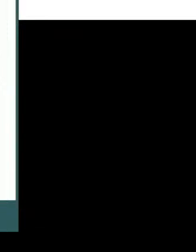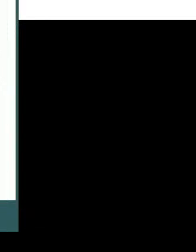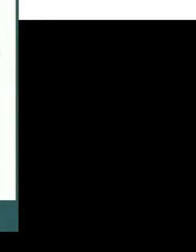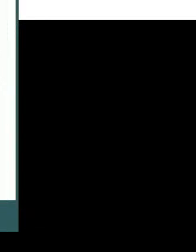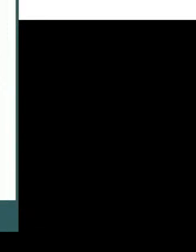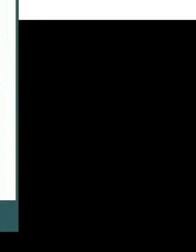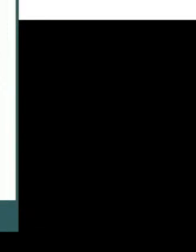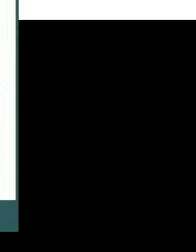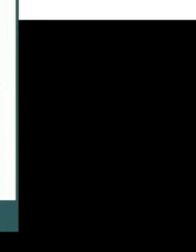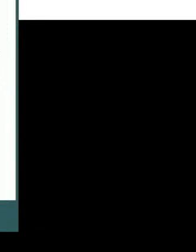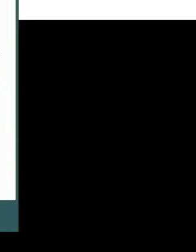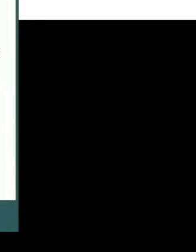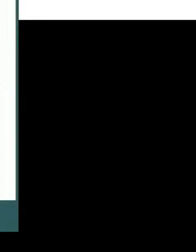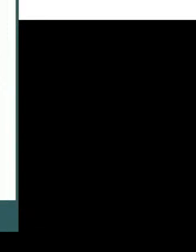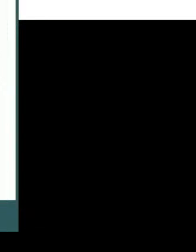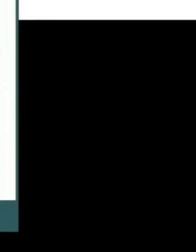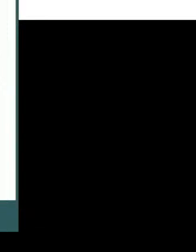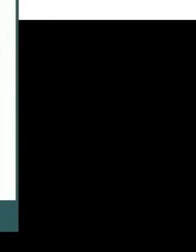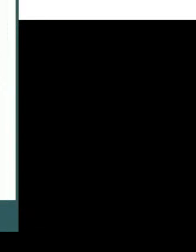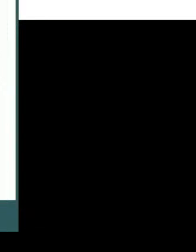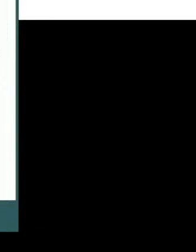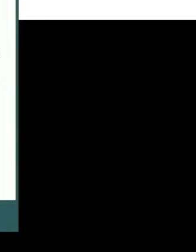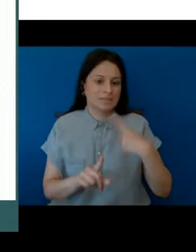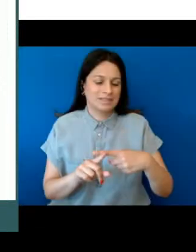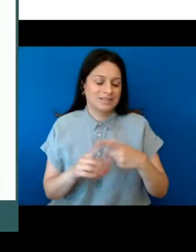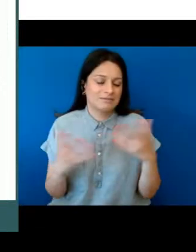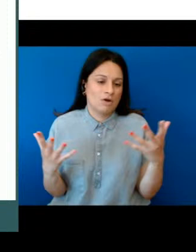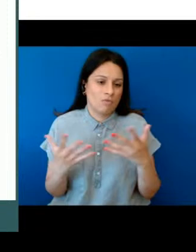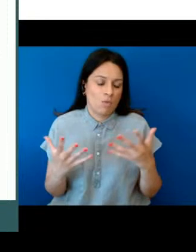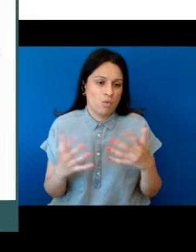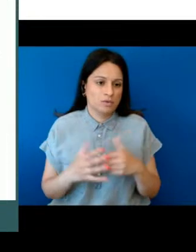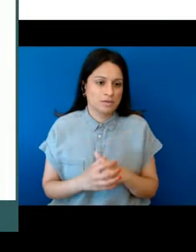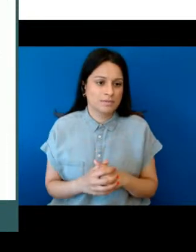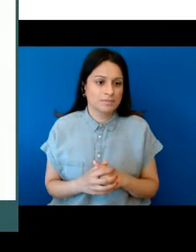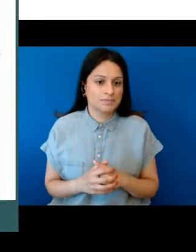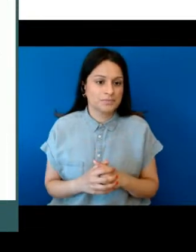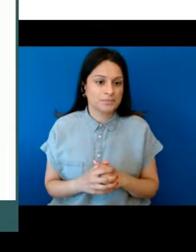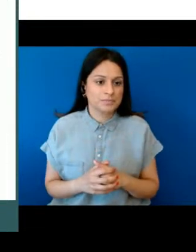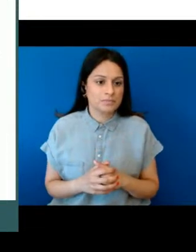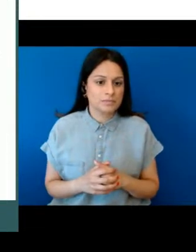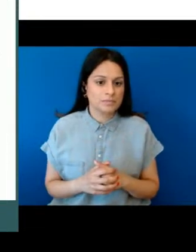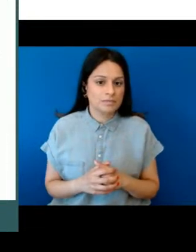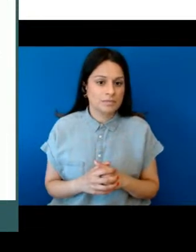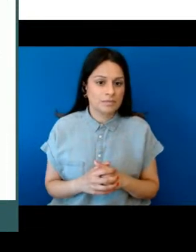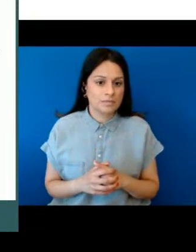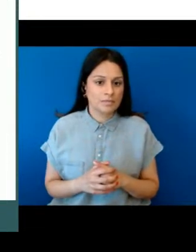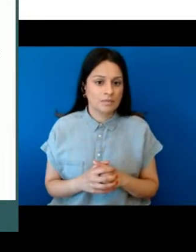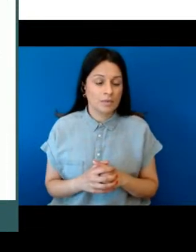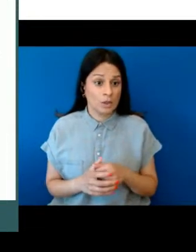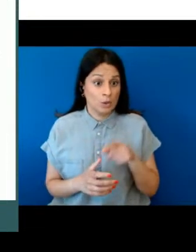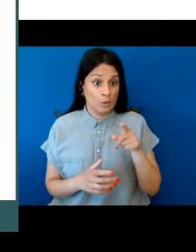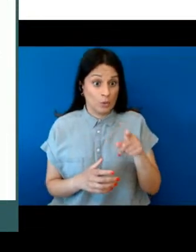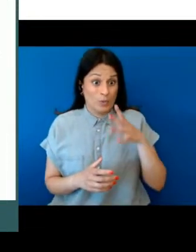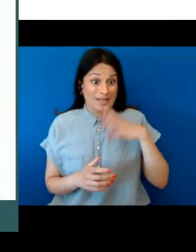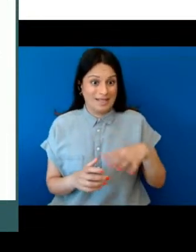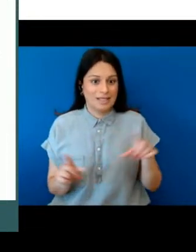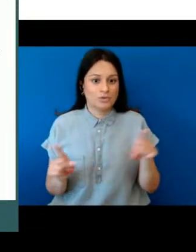positive for obvious reasons. And you should really be taking things with a much bigger kind of pinch of